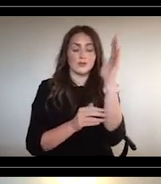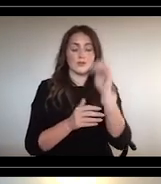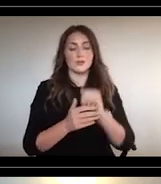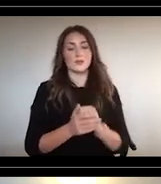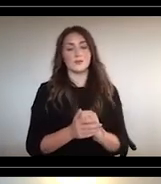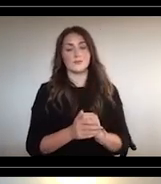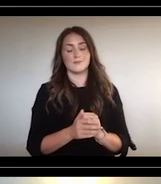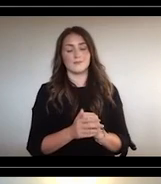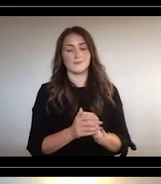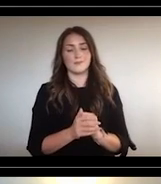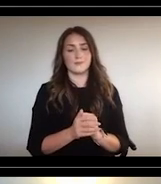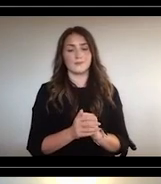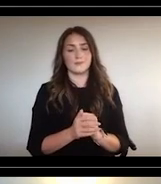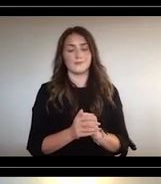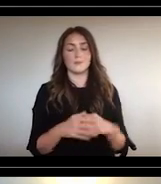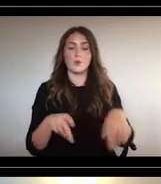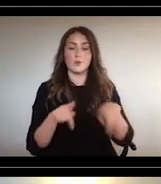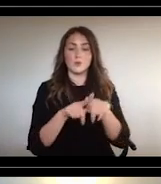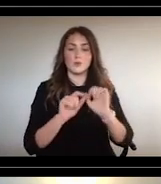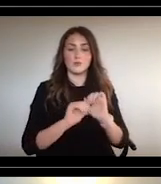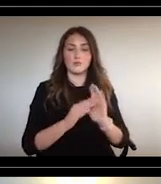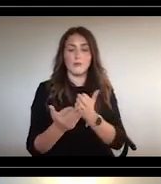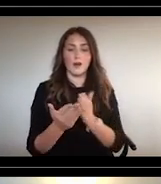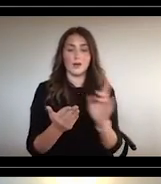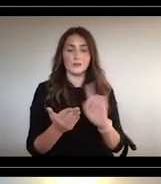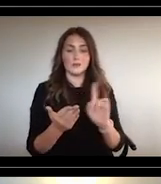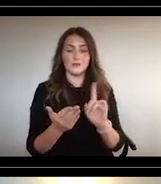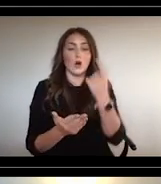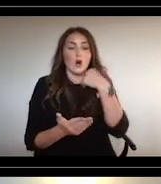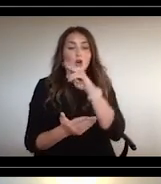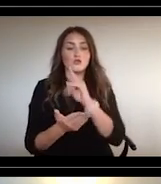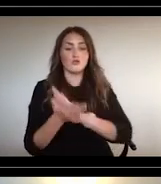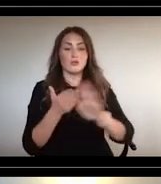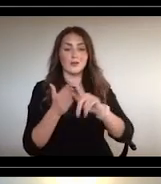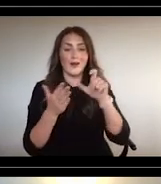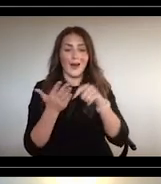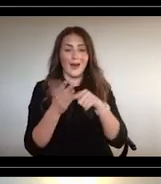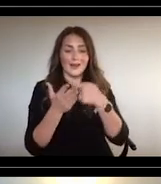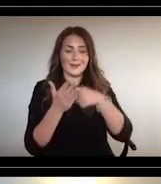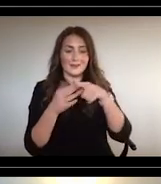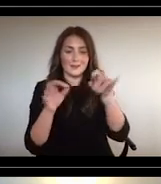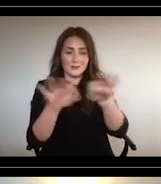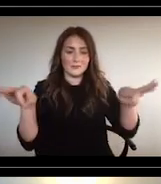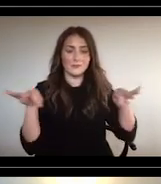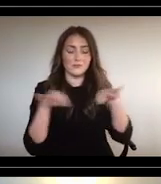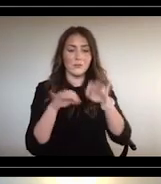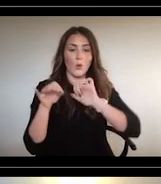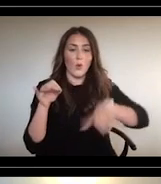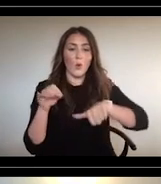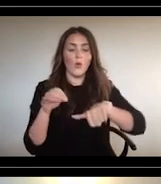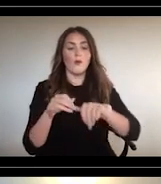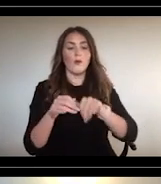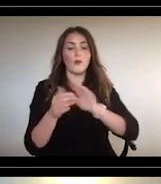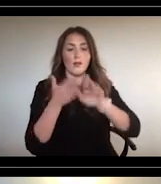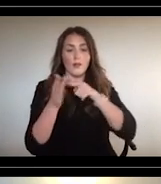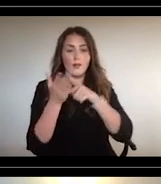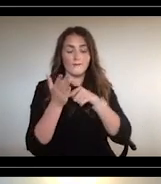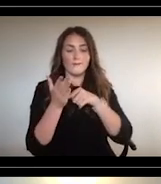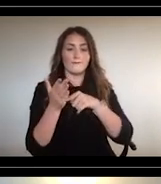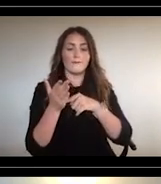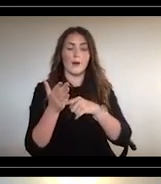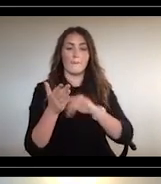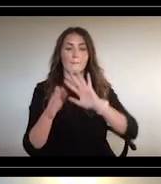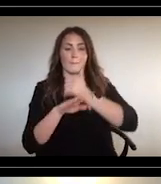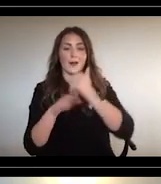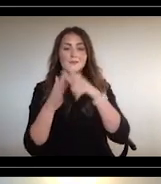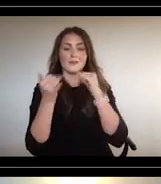also proposing to provide a new 100-hectare community woodland at Hull Farm in Essex. That's a very brief summary.